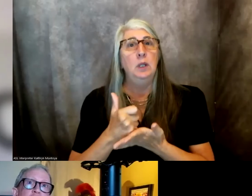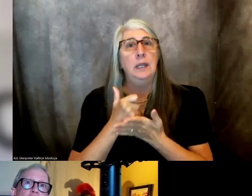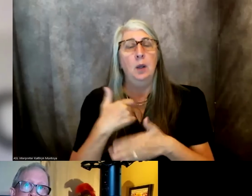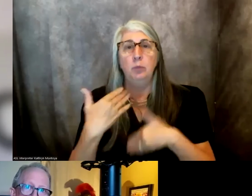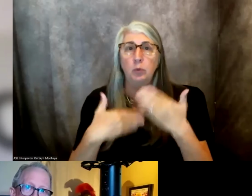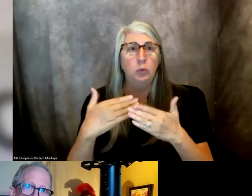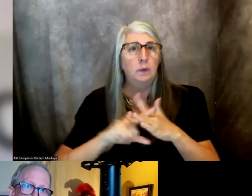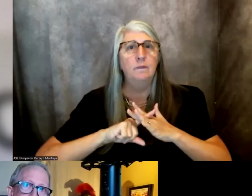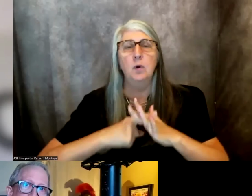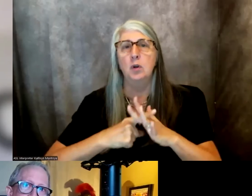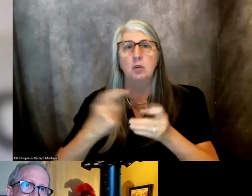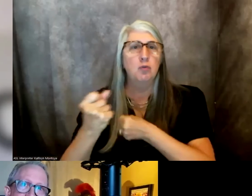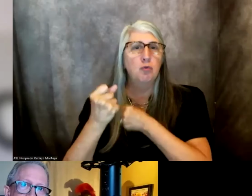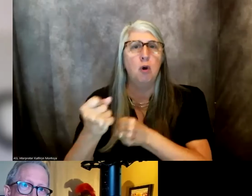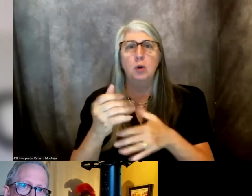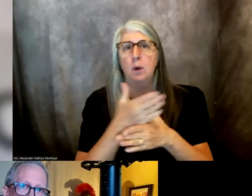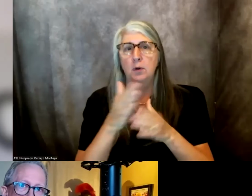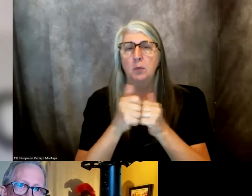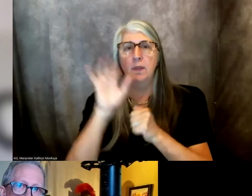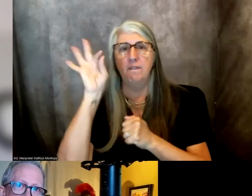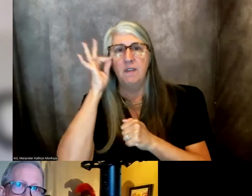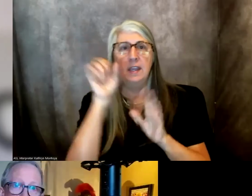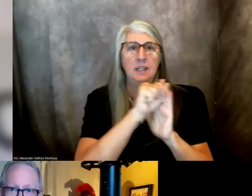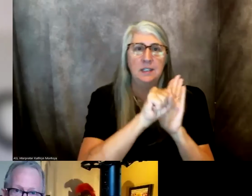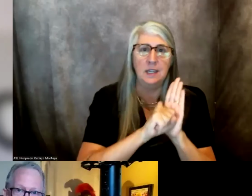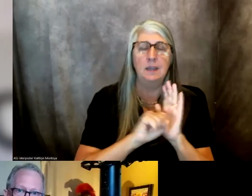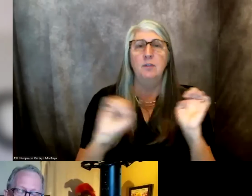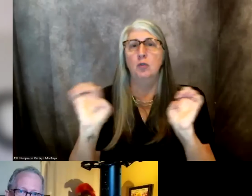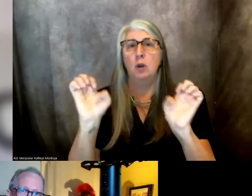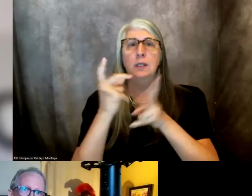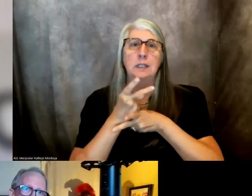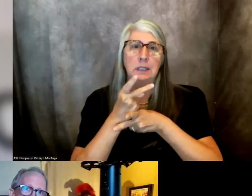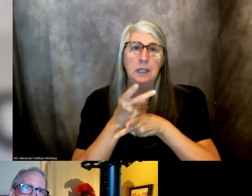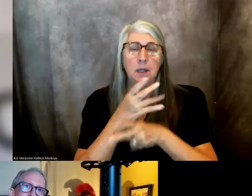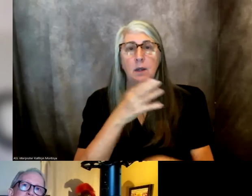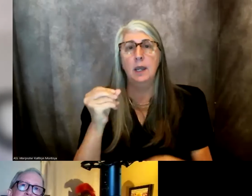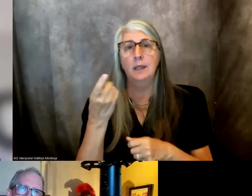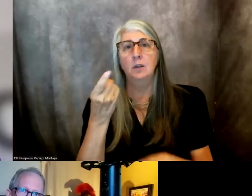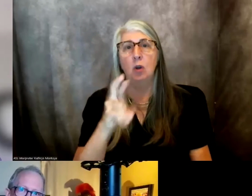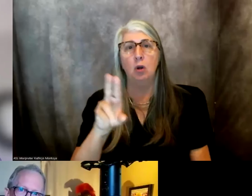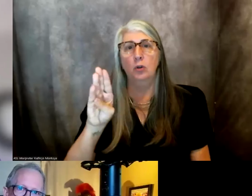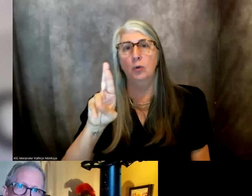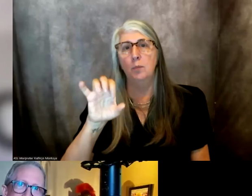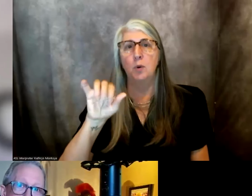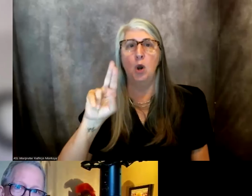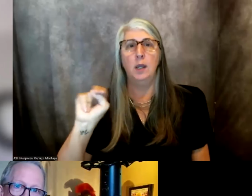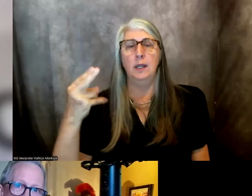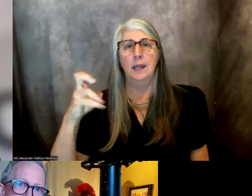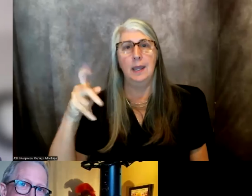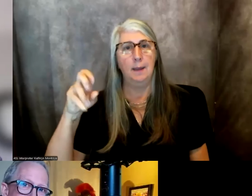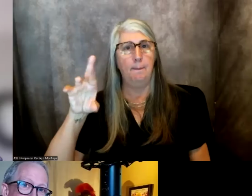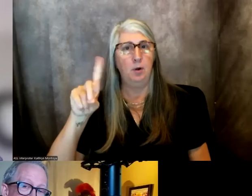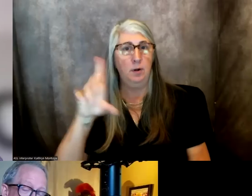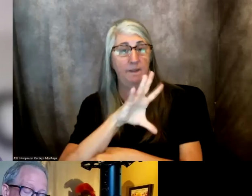even stronger partnership between feds and states around crisis care. Of course, Dr. Brian Hepburn involved from the beginning, but also now a member